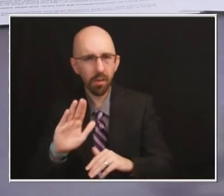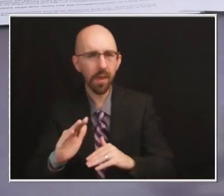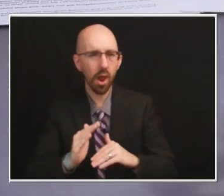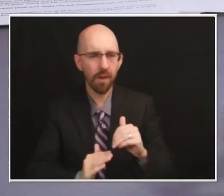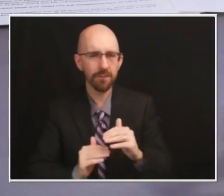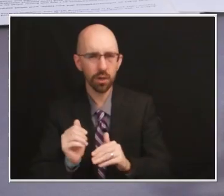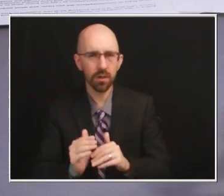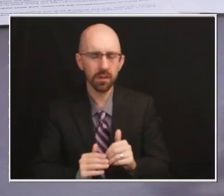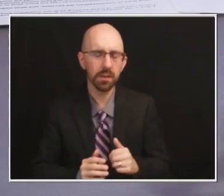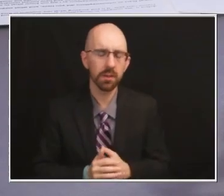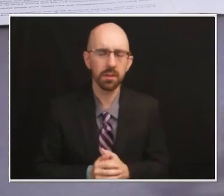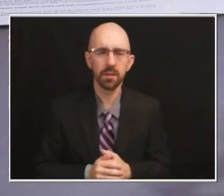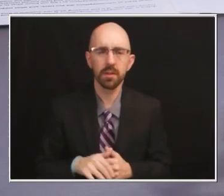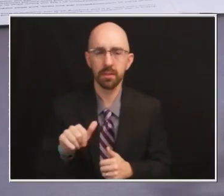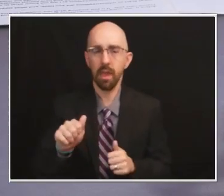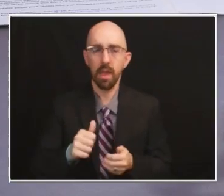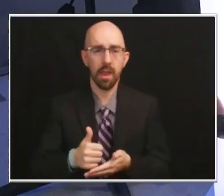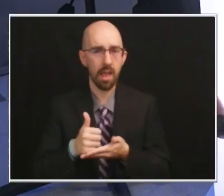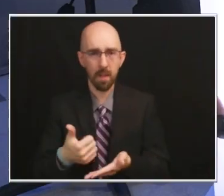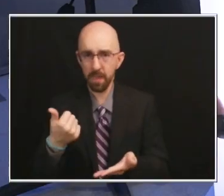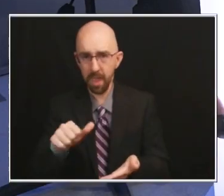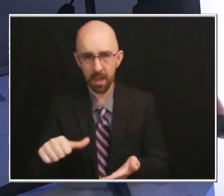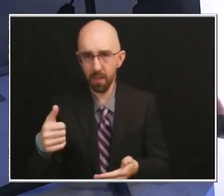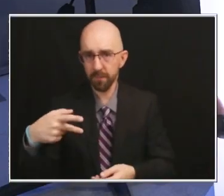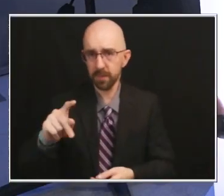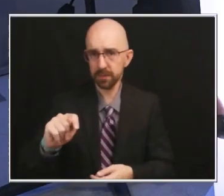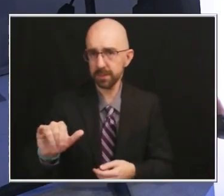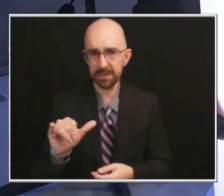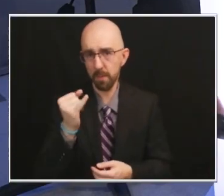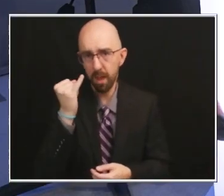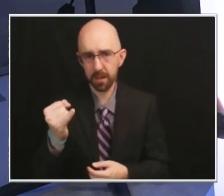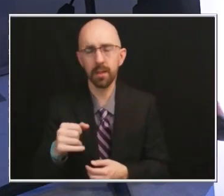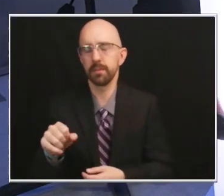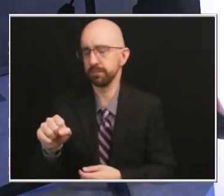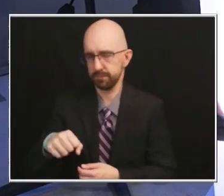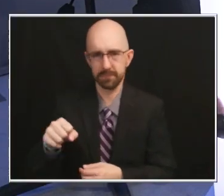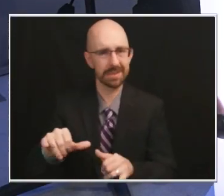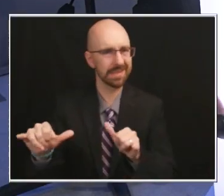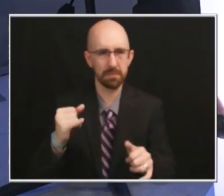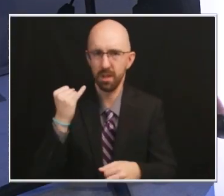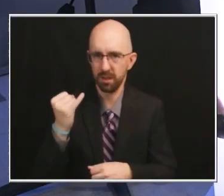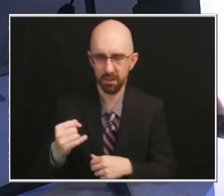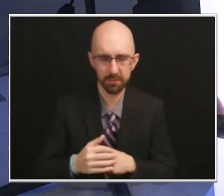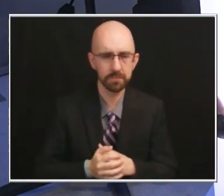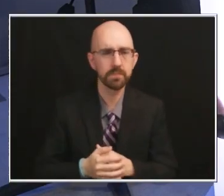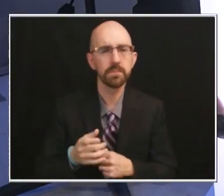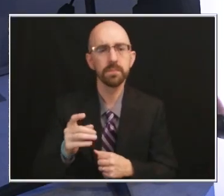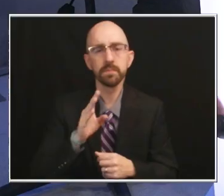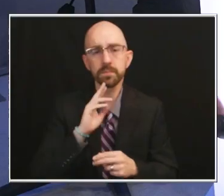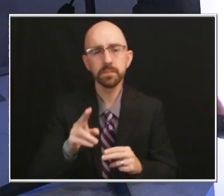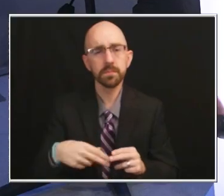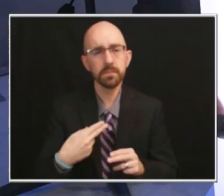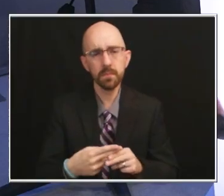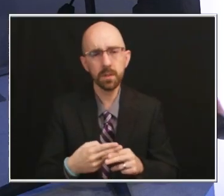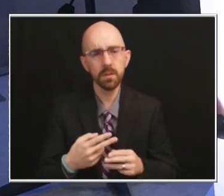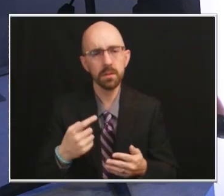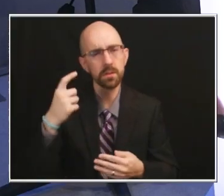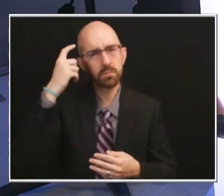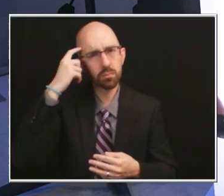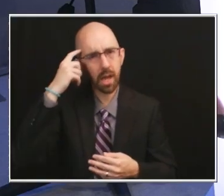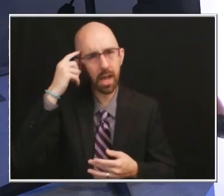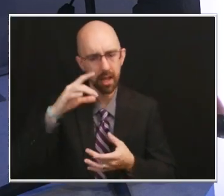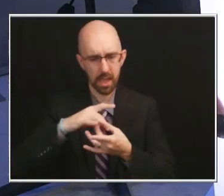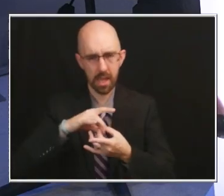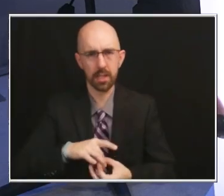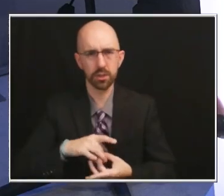that can help just like any other physical therapy. Absolutely. When we talk about the brain connection and